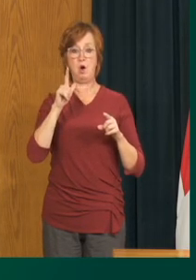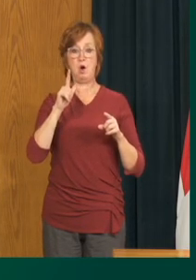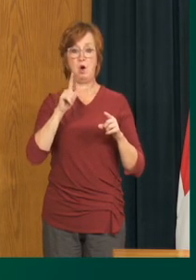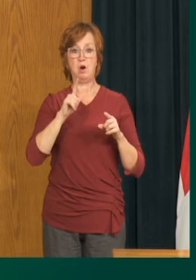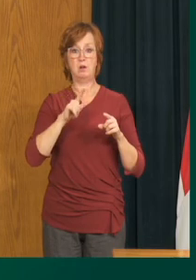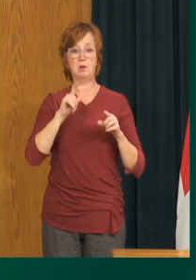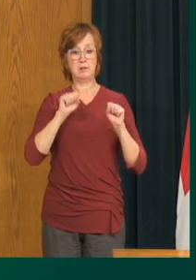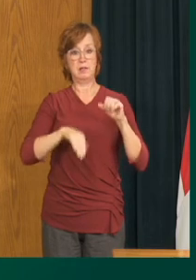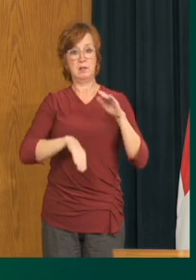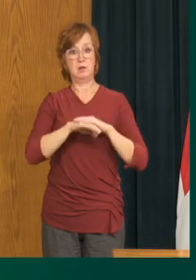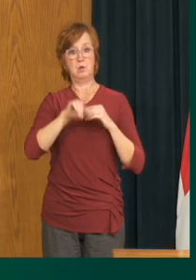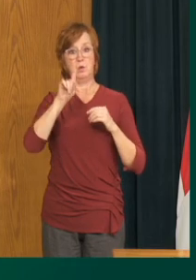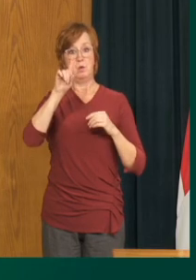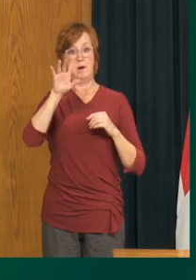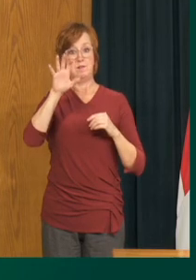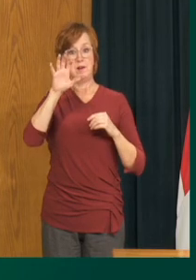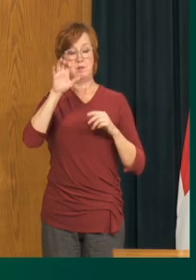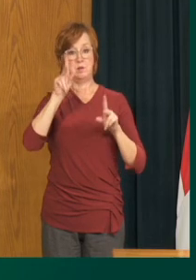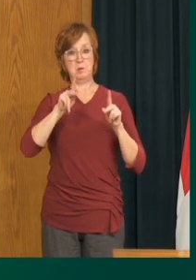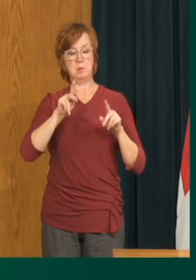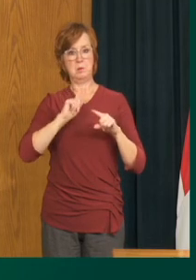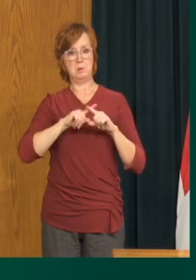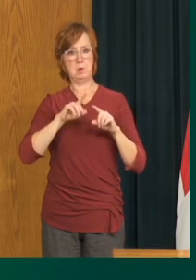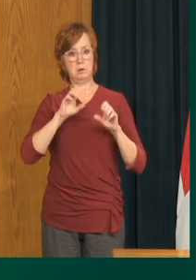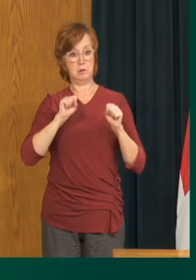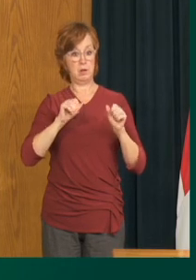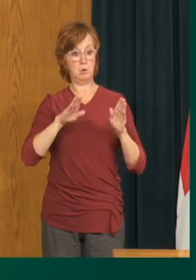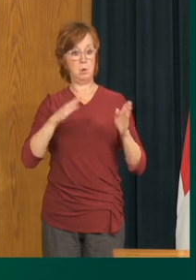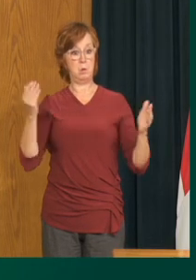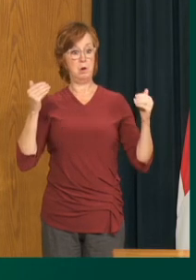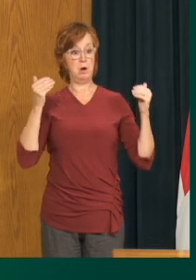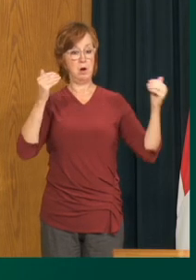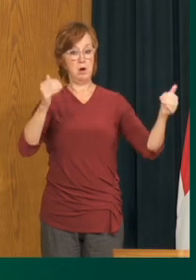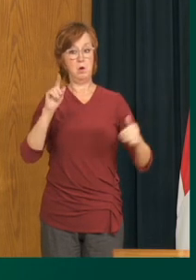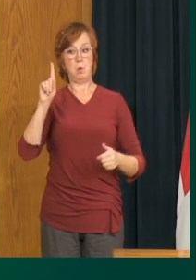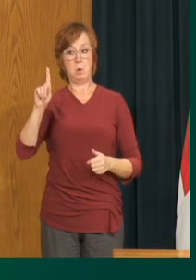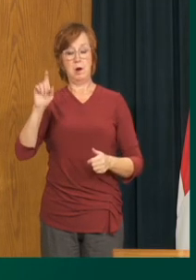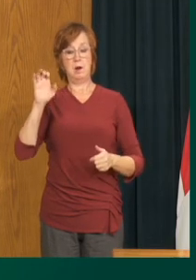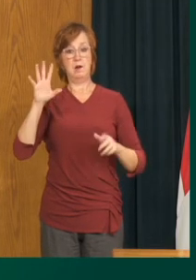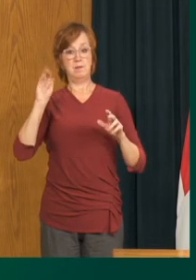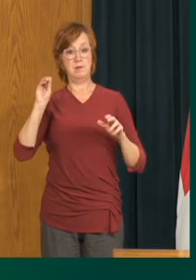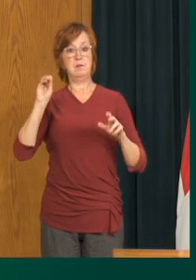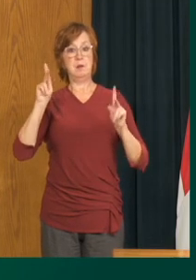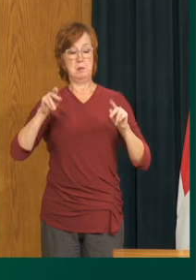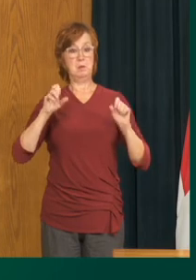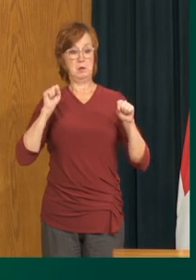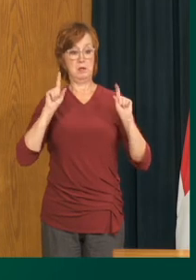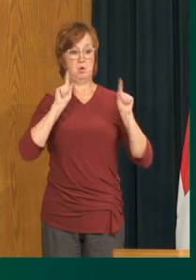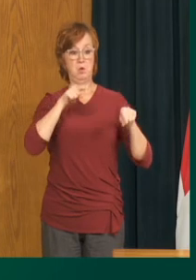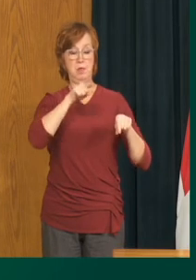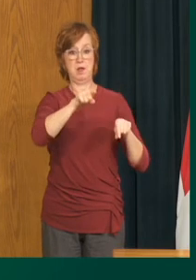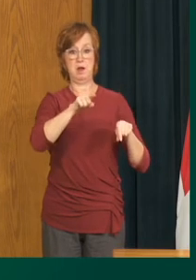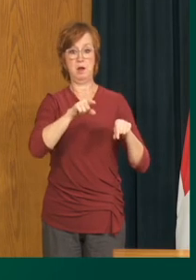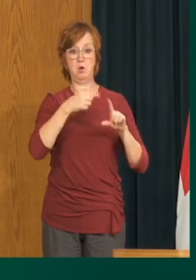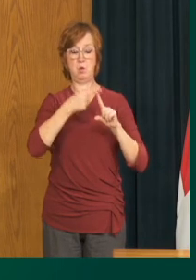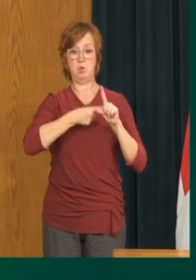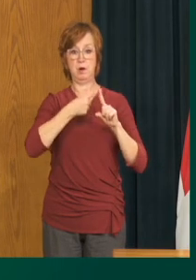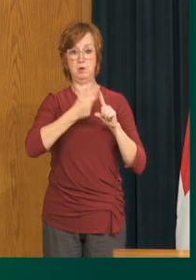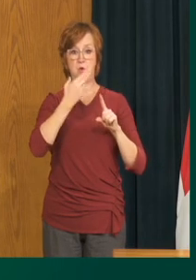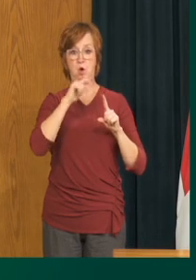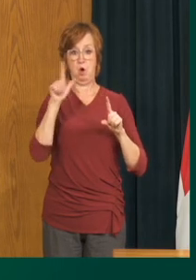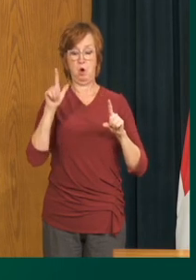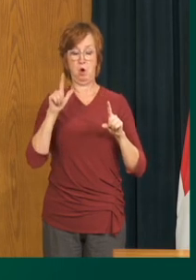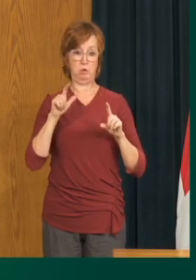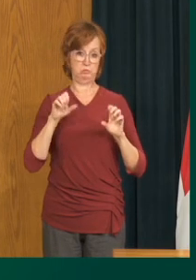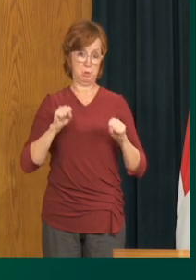up to that same 150-person limit? And then, that may be a conversation that we would have at some point once we're through the